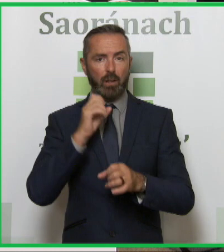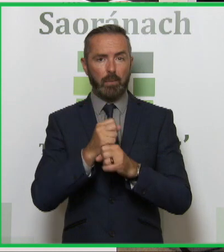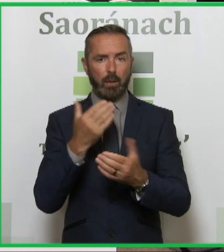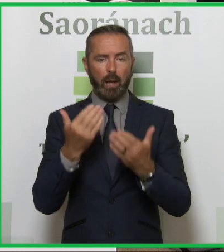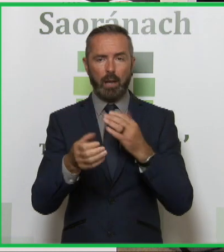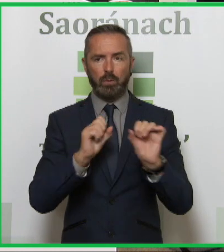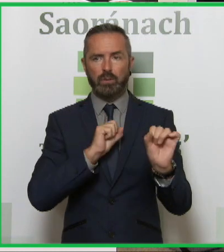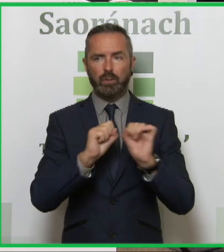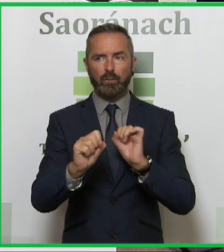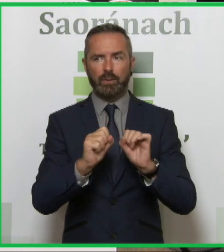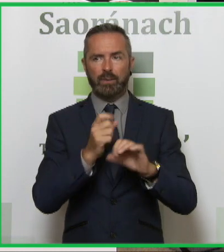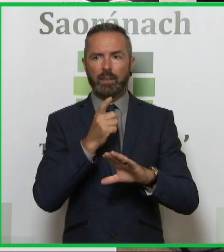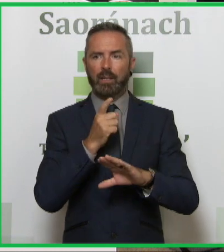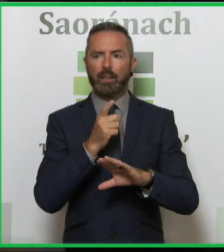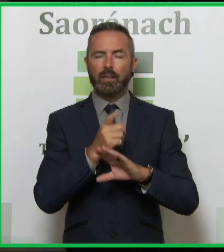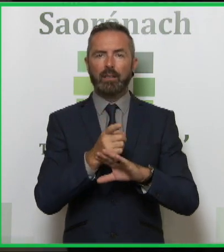about the